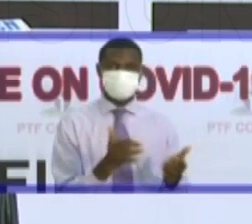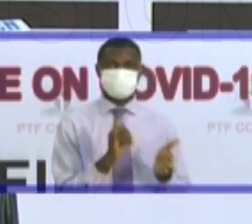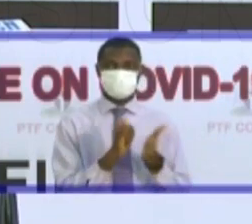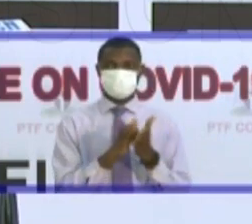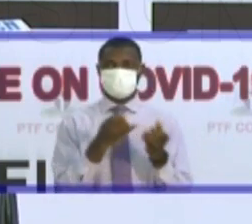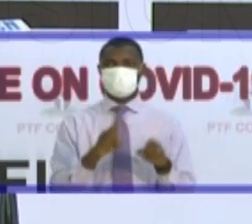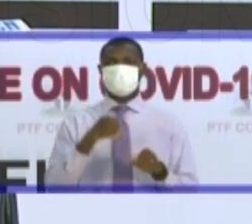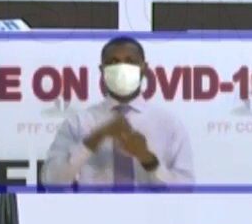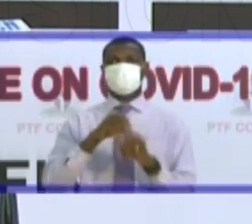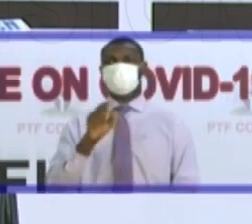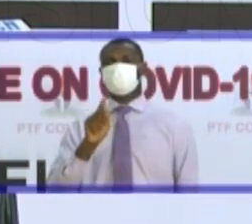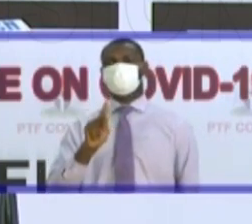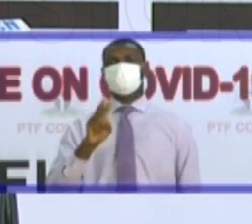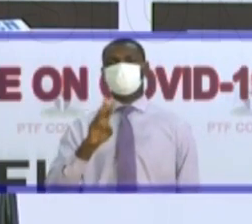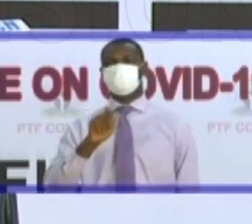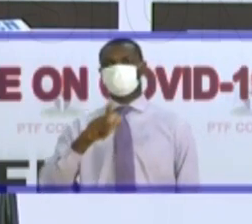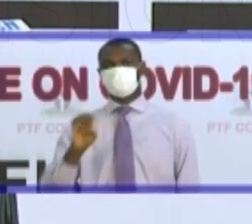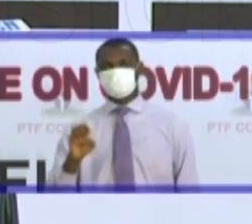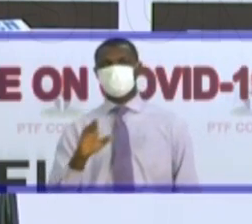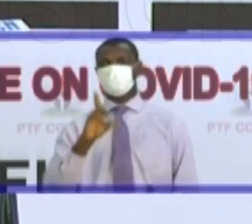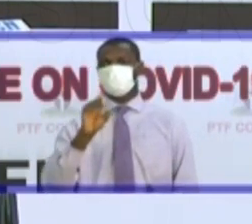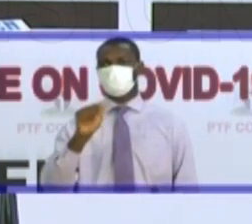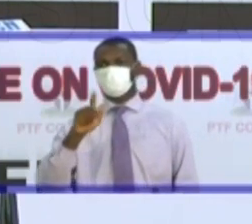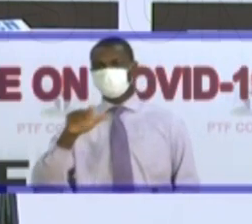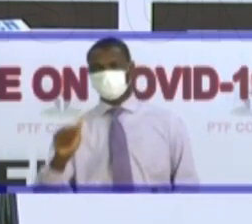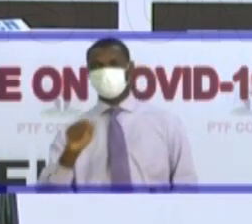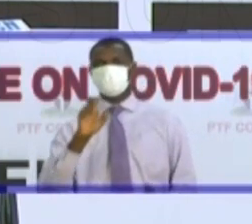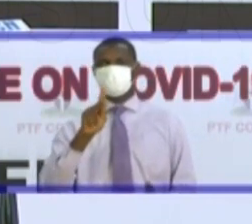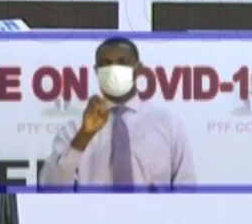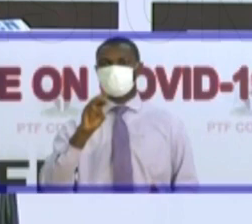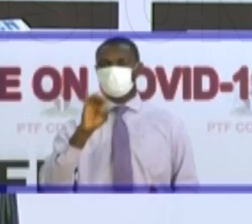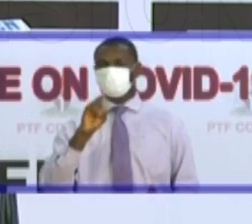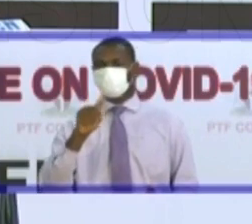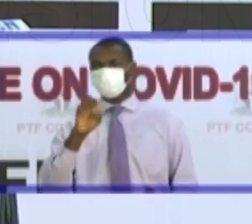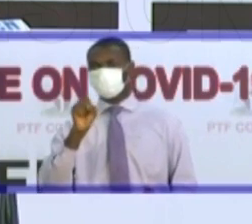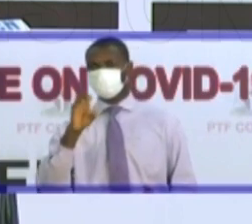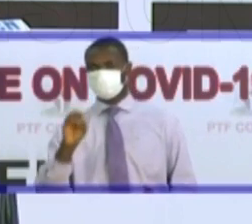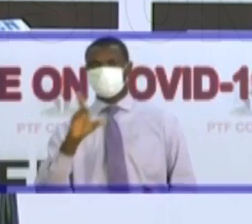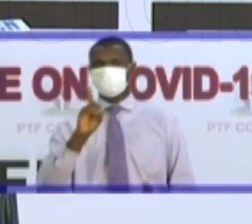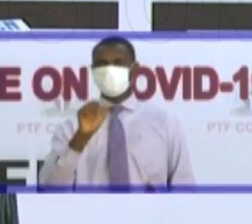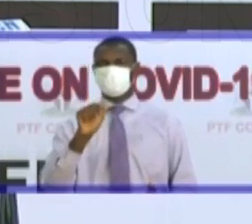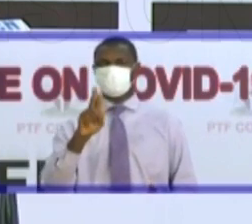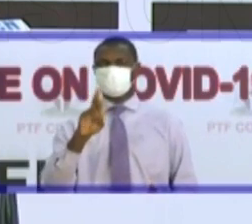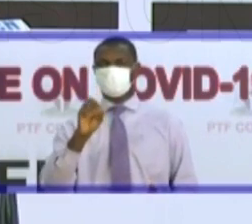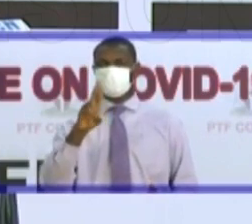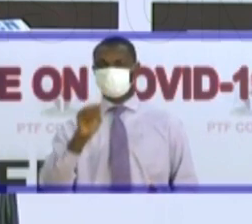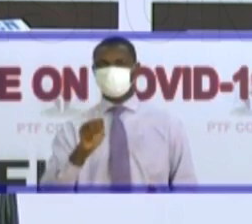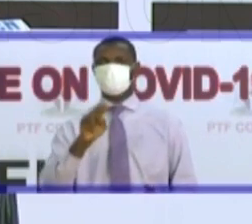in the Gwale, Dala, Kombotso, Taraumi,